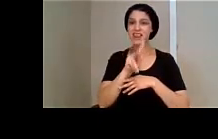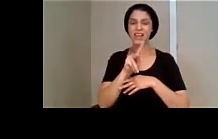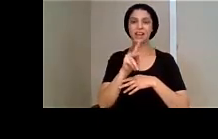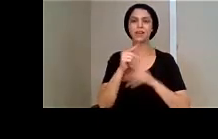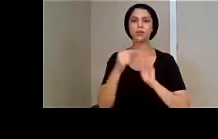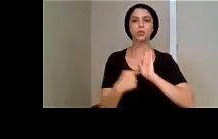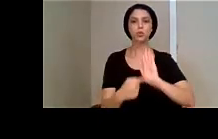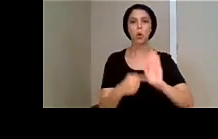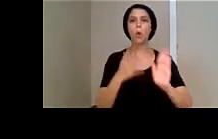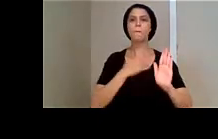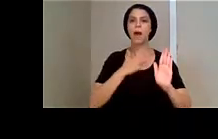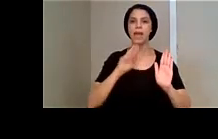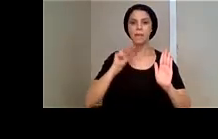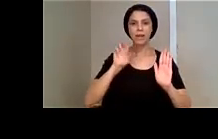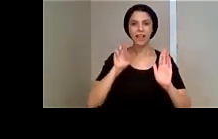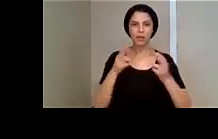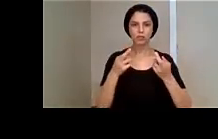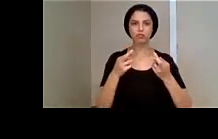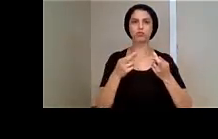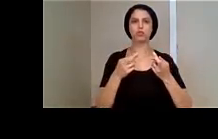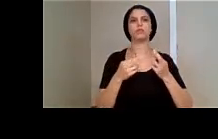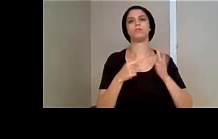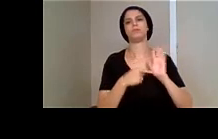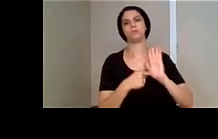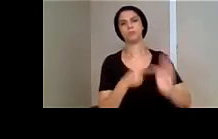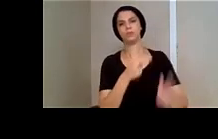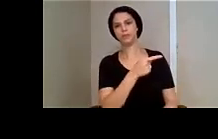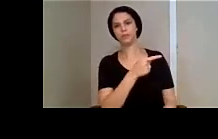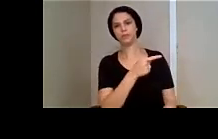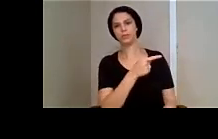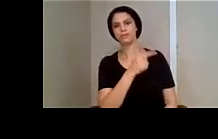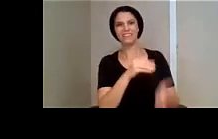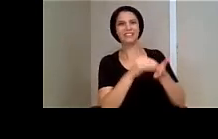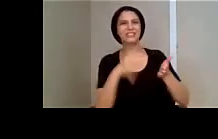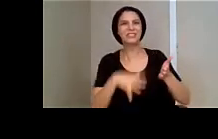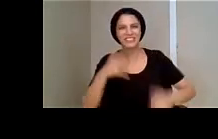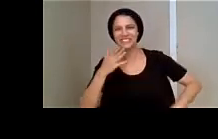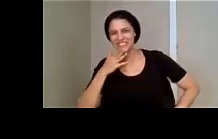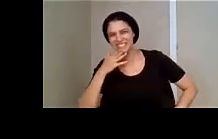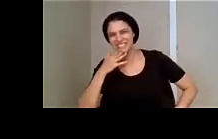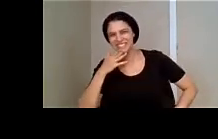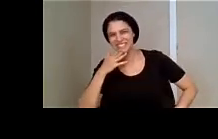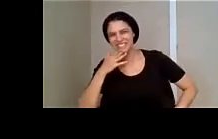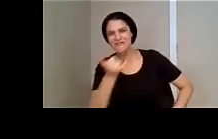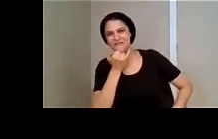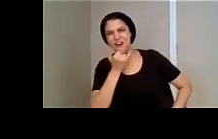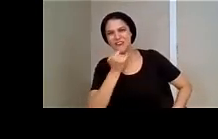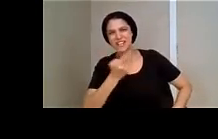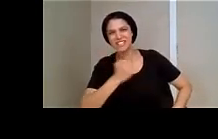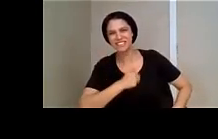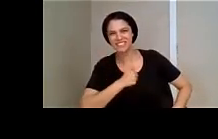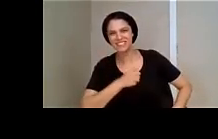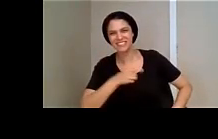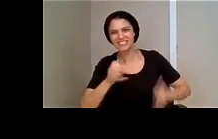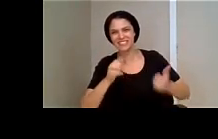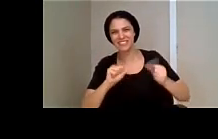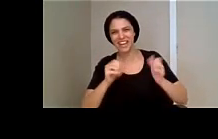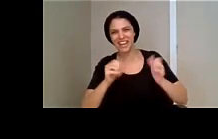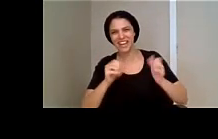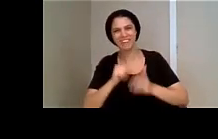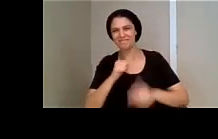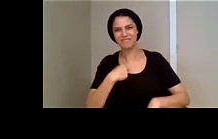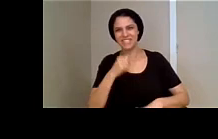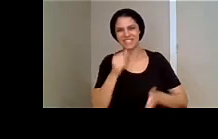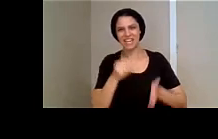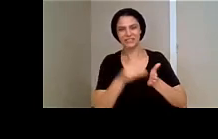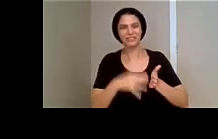Classroom. That's what's going to, I didn't see student view. Let me try that again. I'm going to leave student view. There we